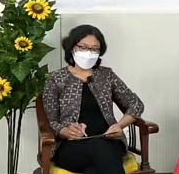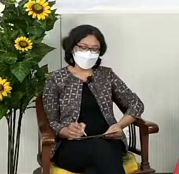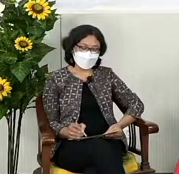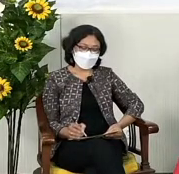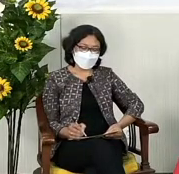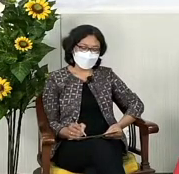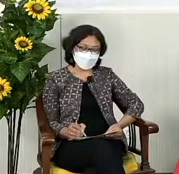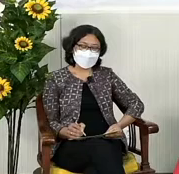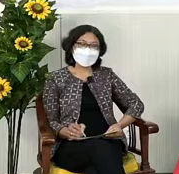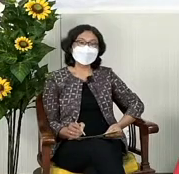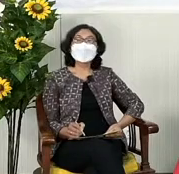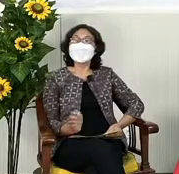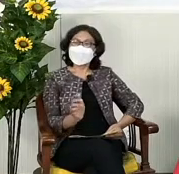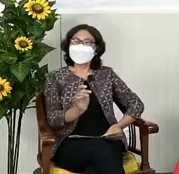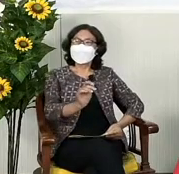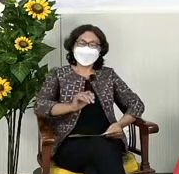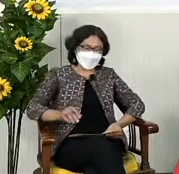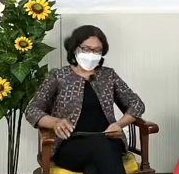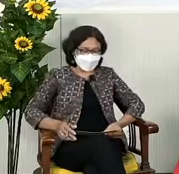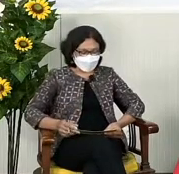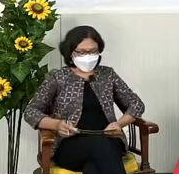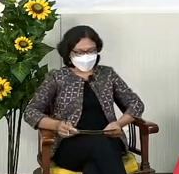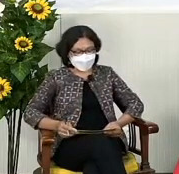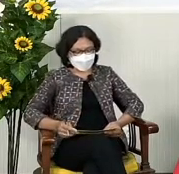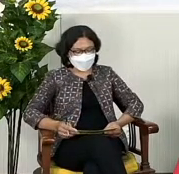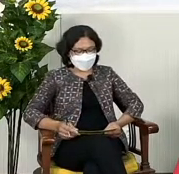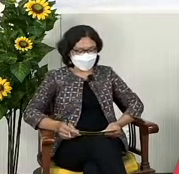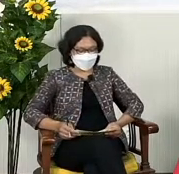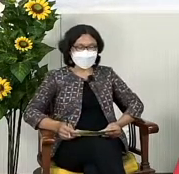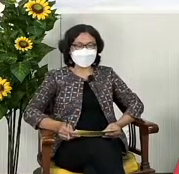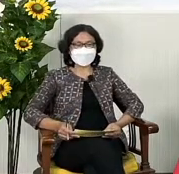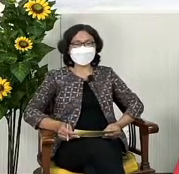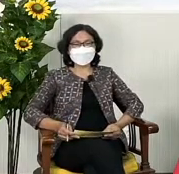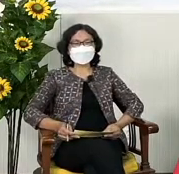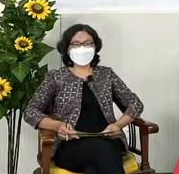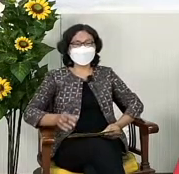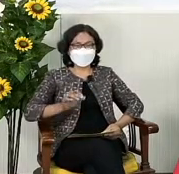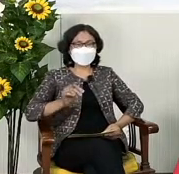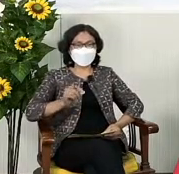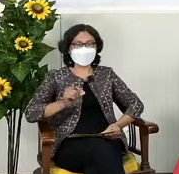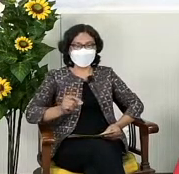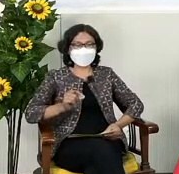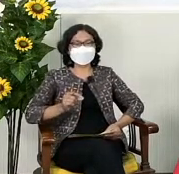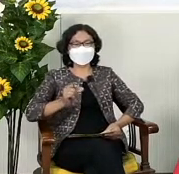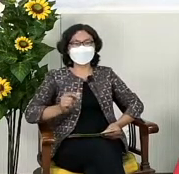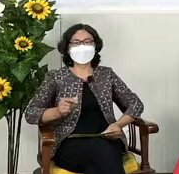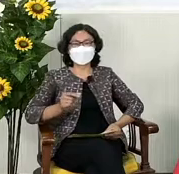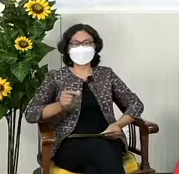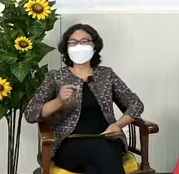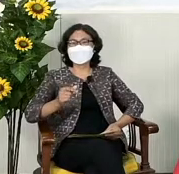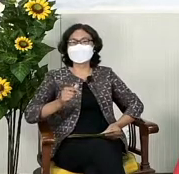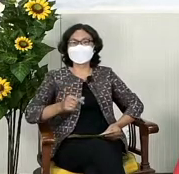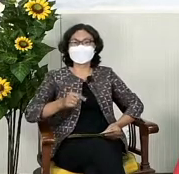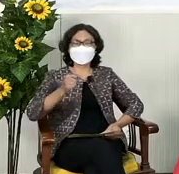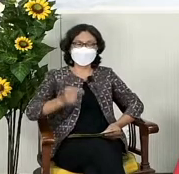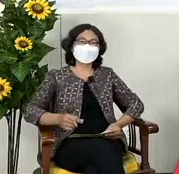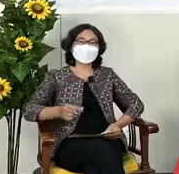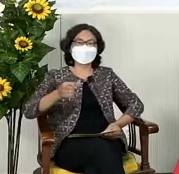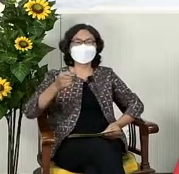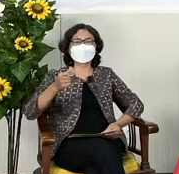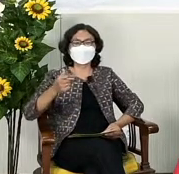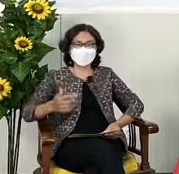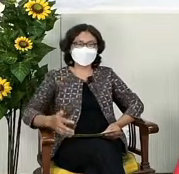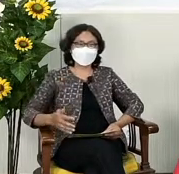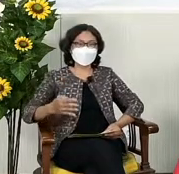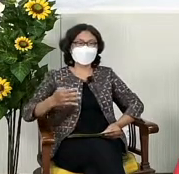Okay, thank you. That's my answer, Captain Annie. Yeah, okay, thank you, Pak Steph. Yeah, so that is very different, very different. We have to understand that